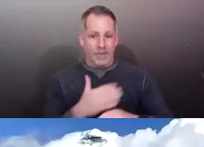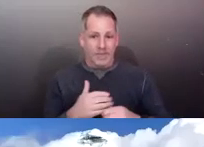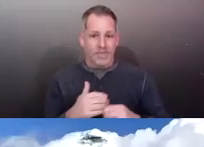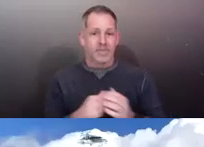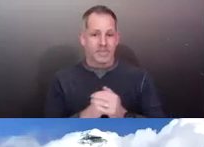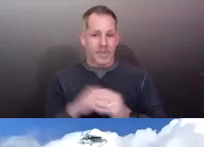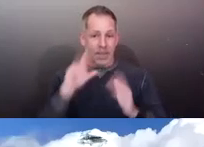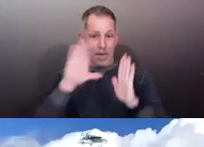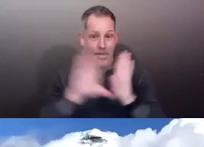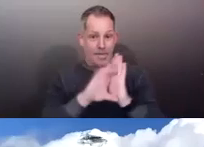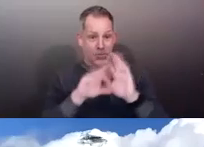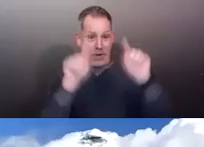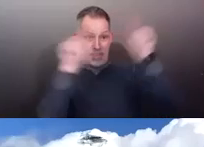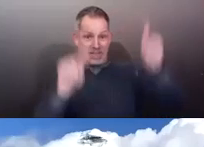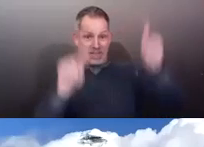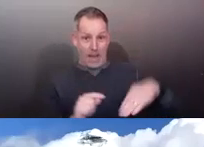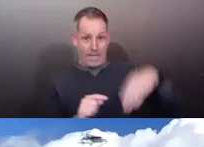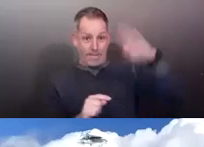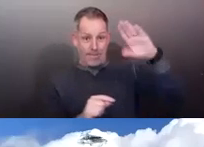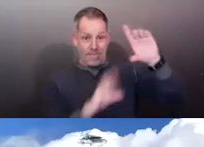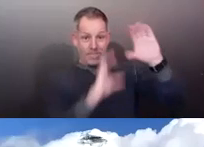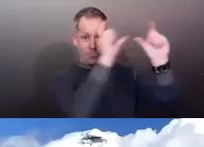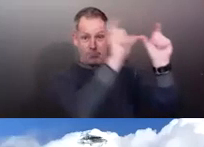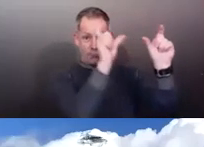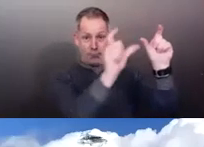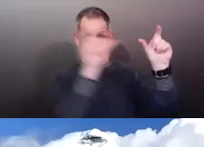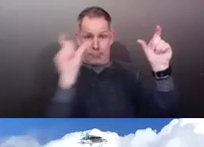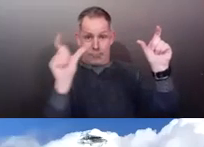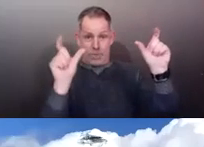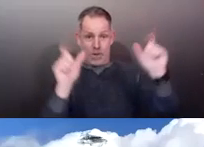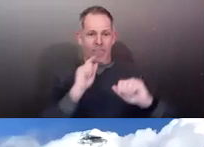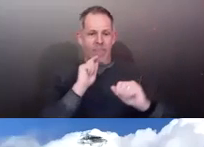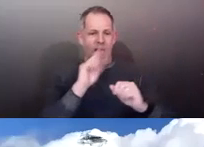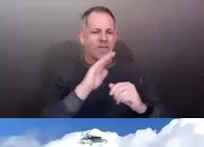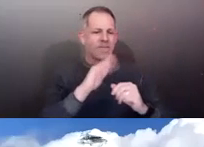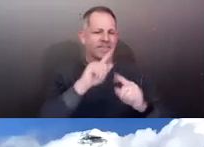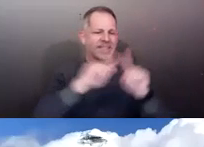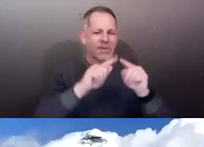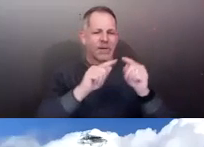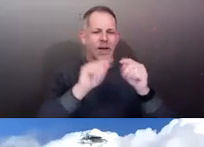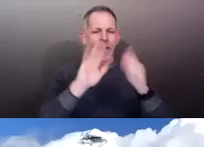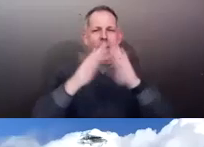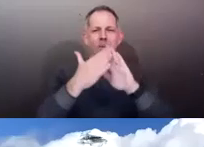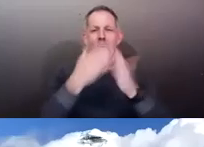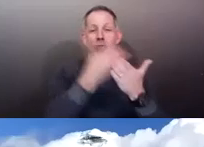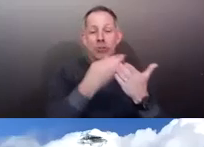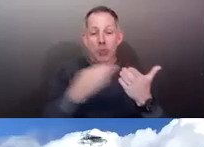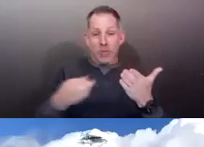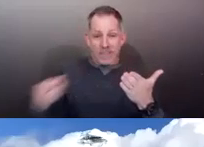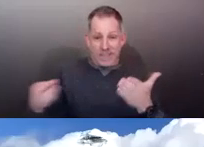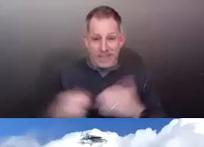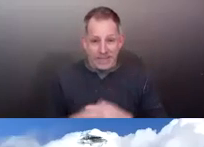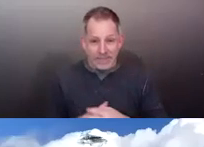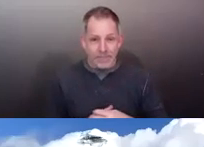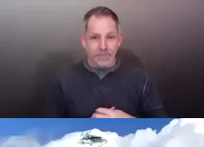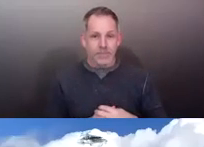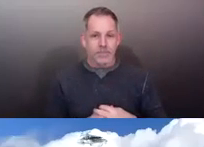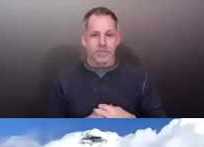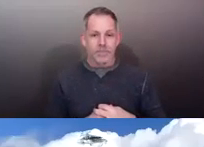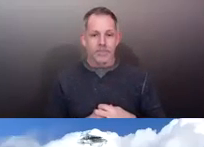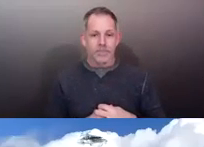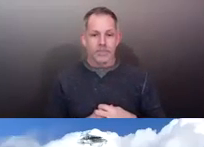community resource hub. That just those are a few places within that hub where folks can go to identify where they can